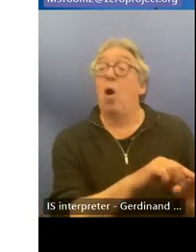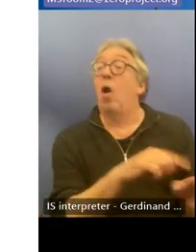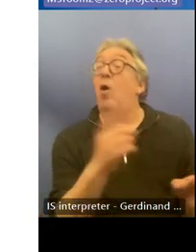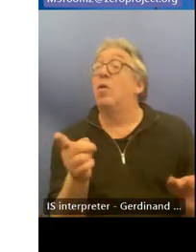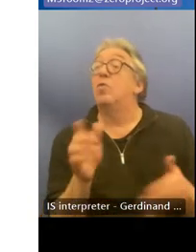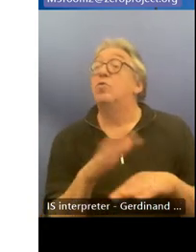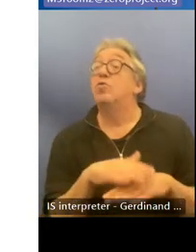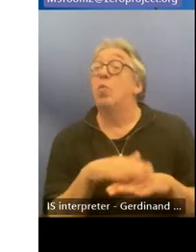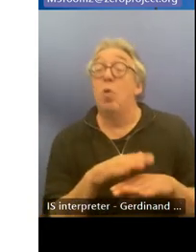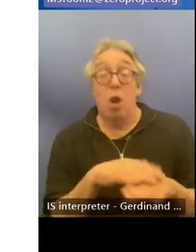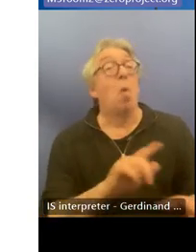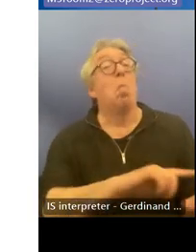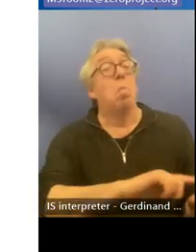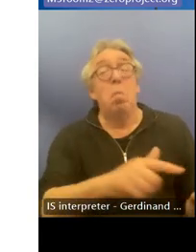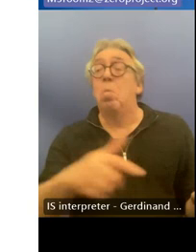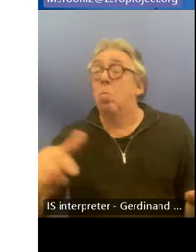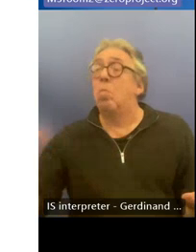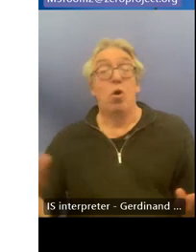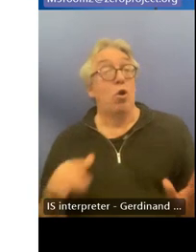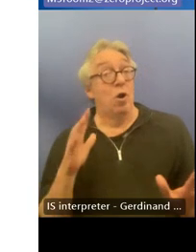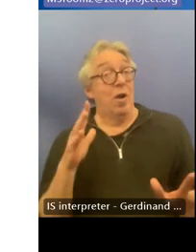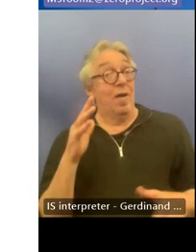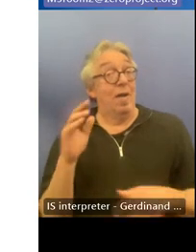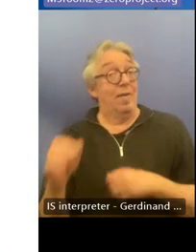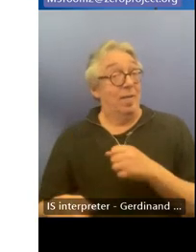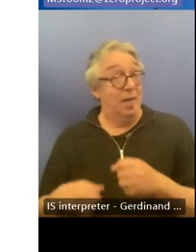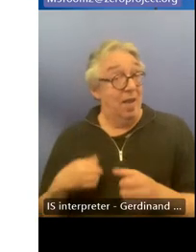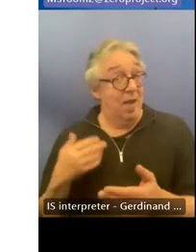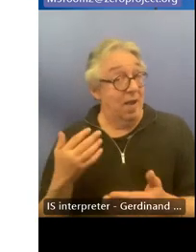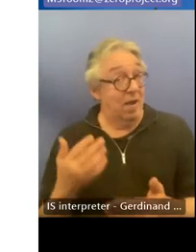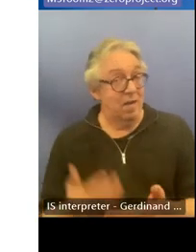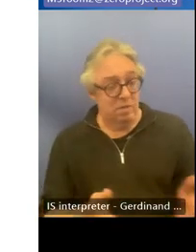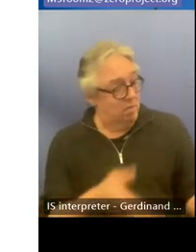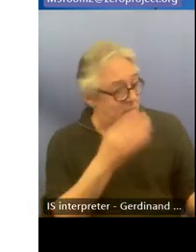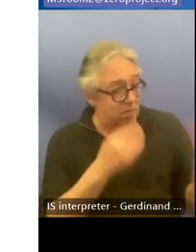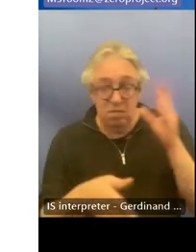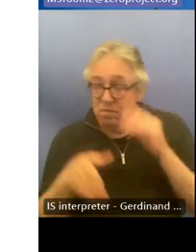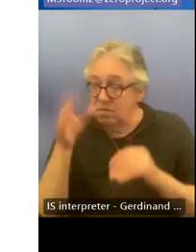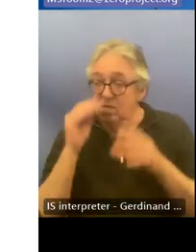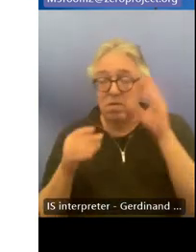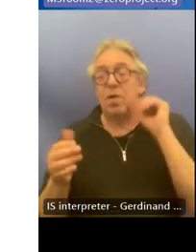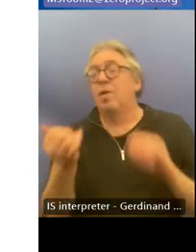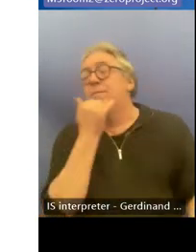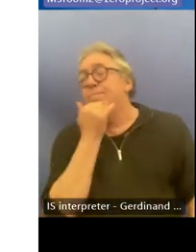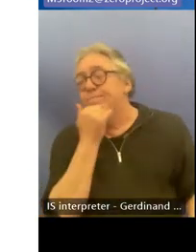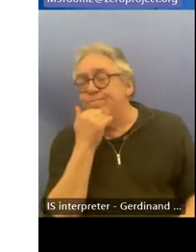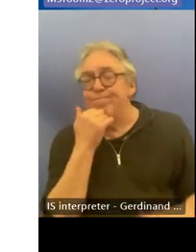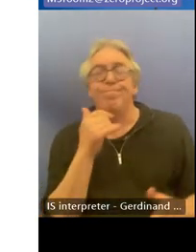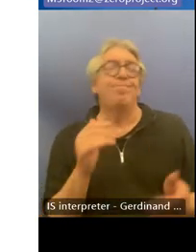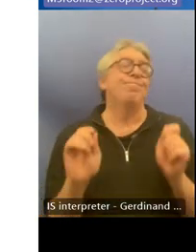after 10 years of the success of the pilot and lessons learned and mistakes that we had and